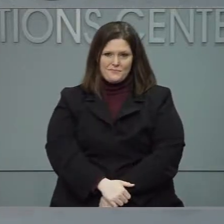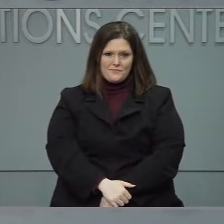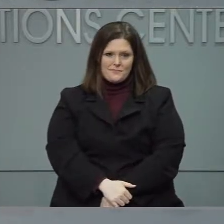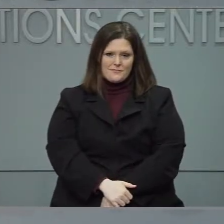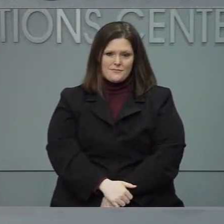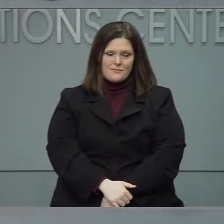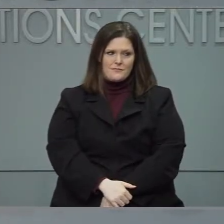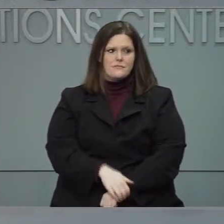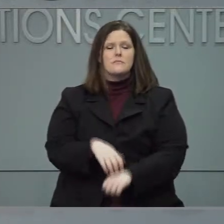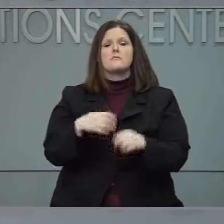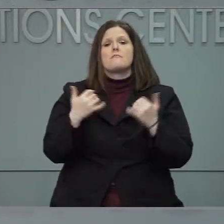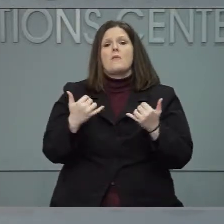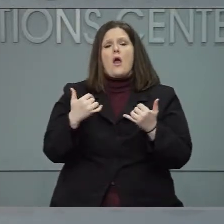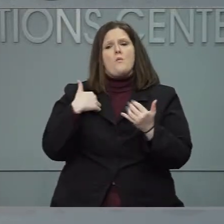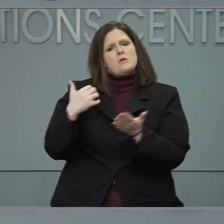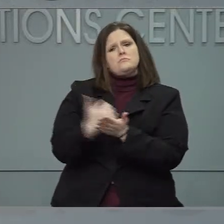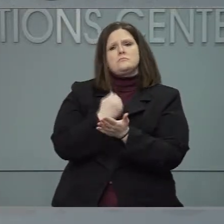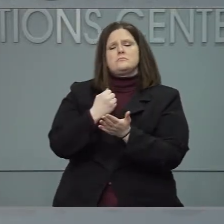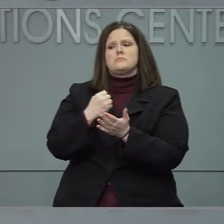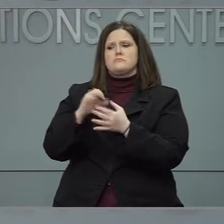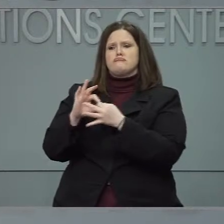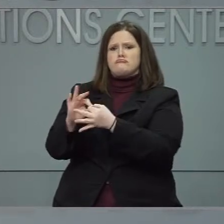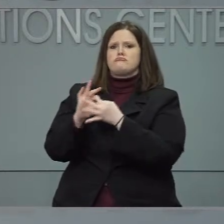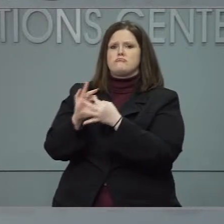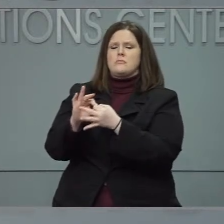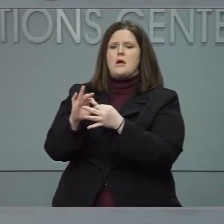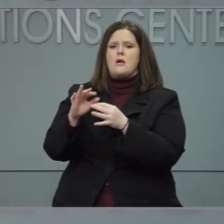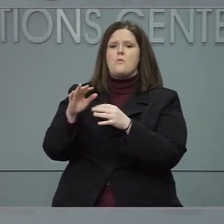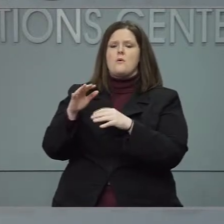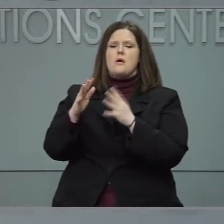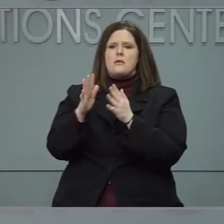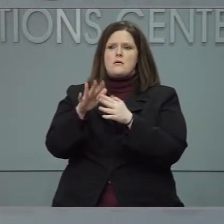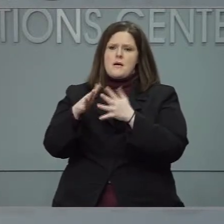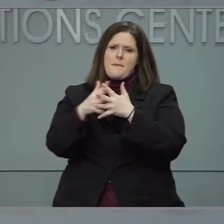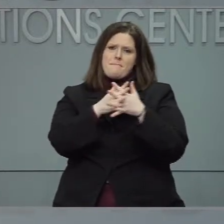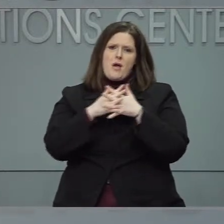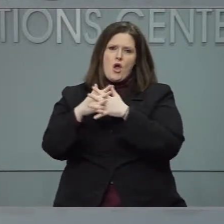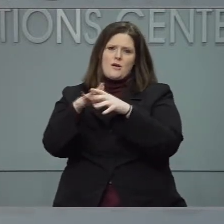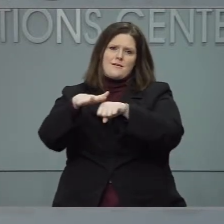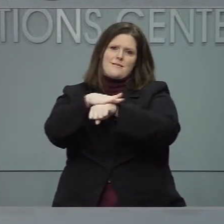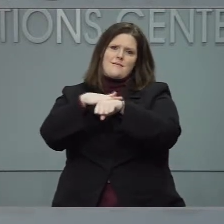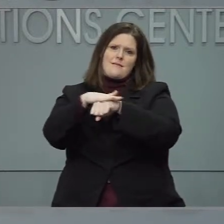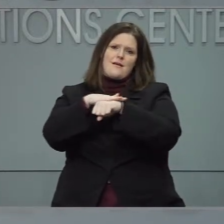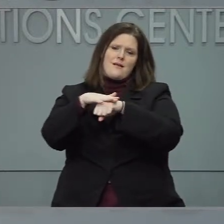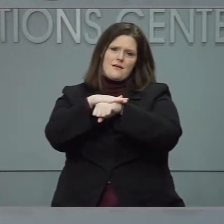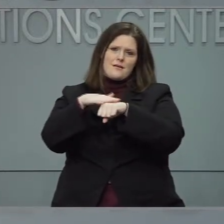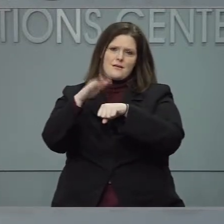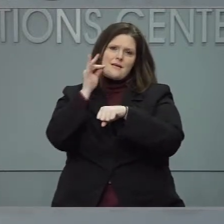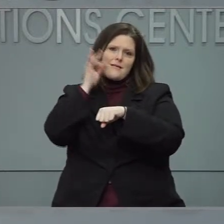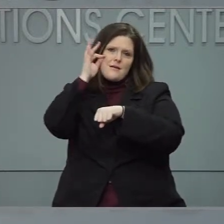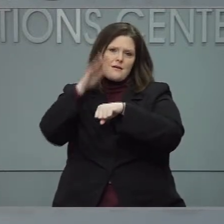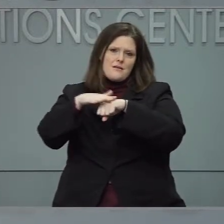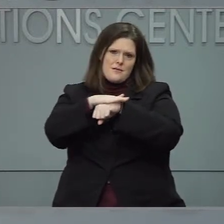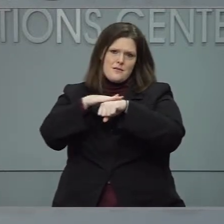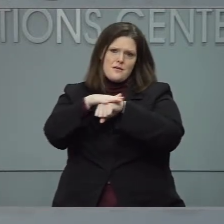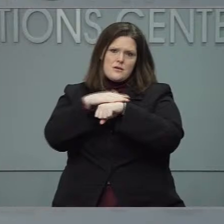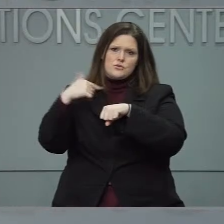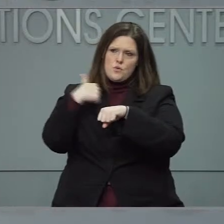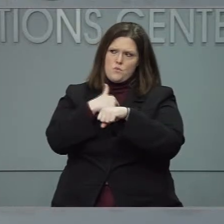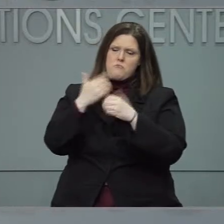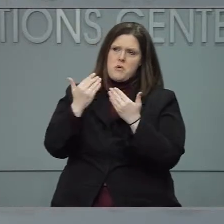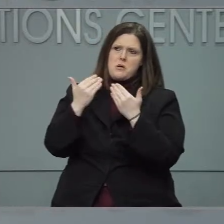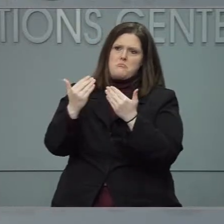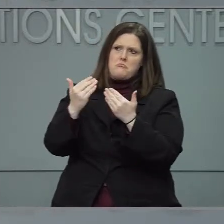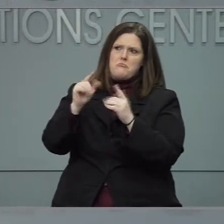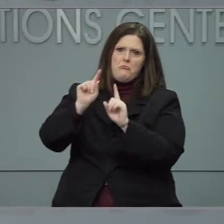We're also working with leaders in our American Indian population to increase uptake of vaccine there. So we're going to